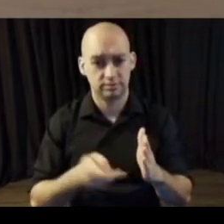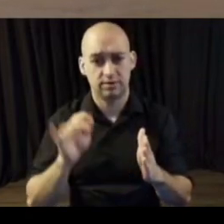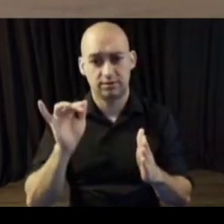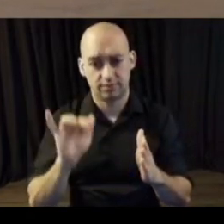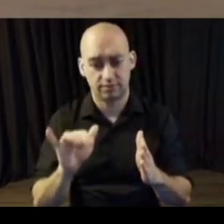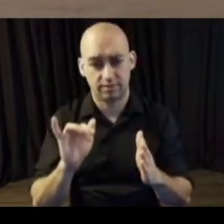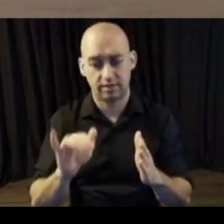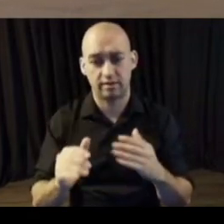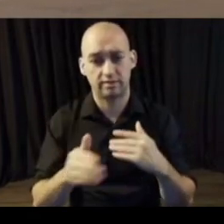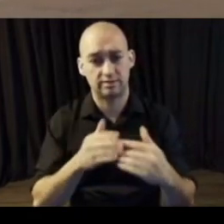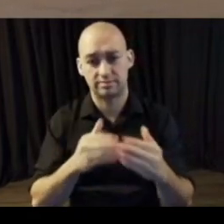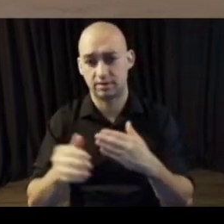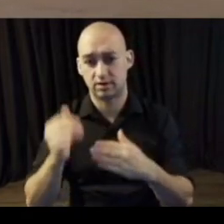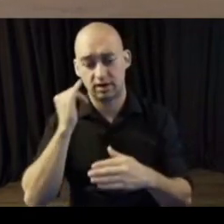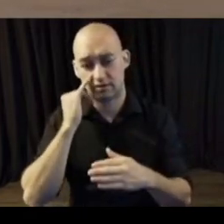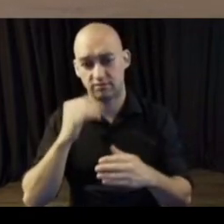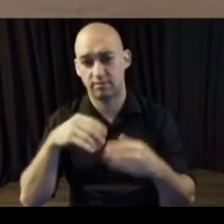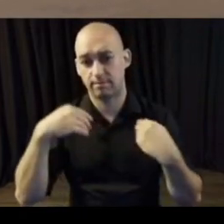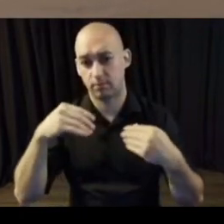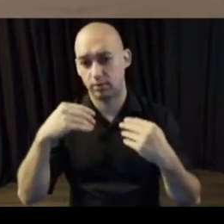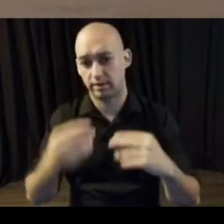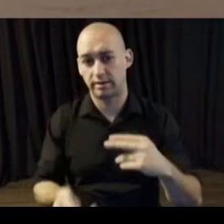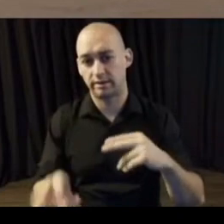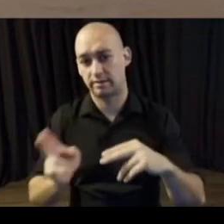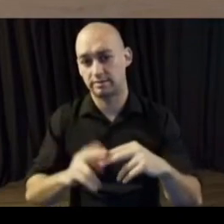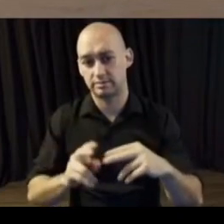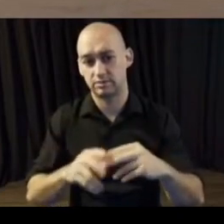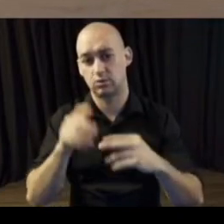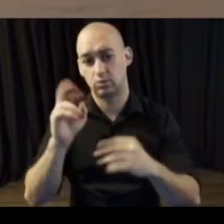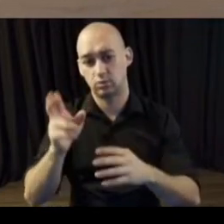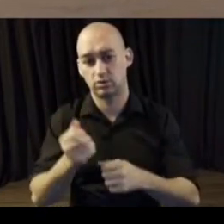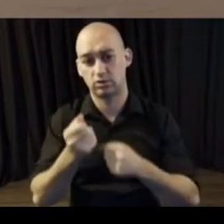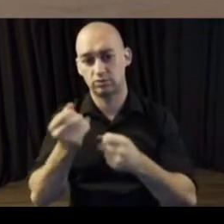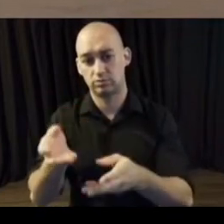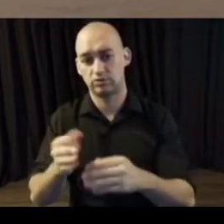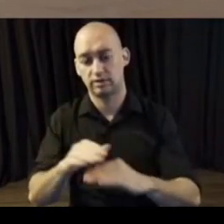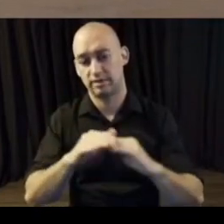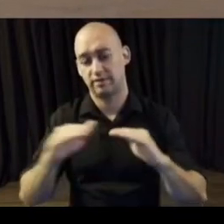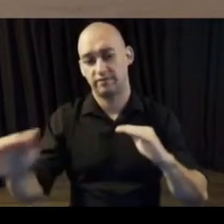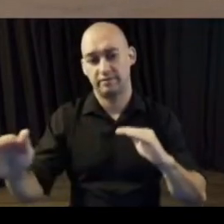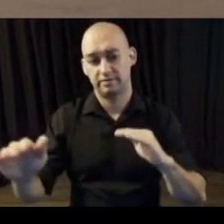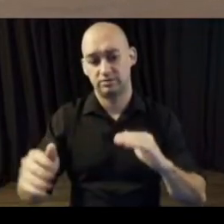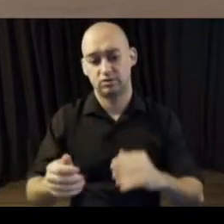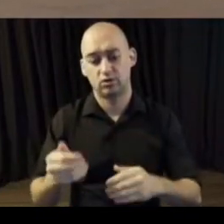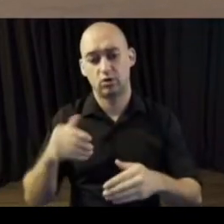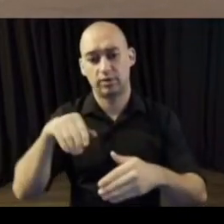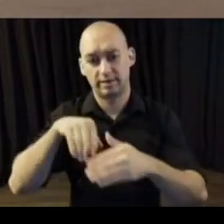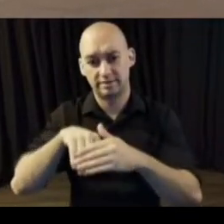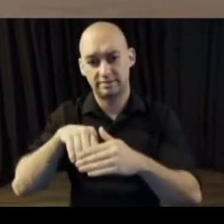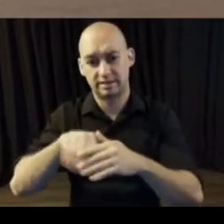market gains or contribution levels are going into the system instead of